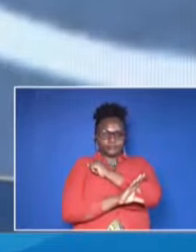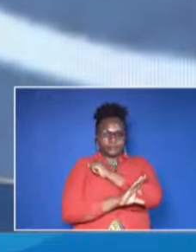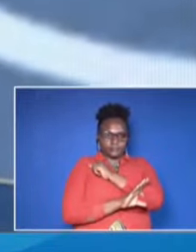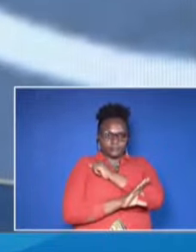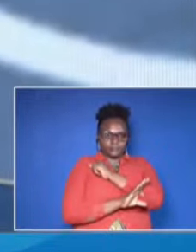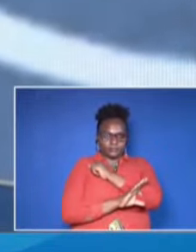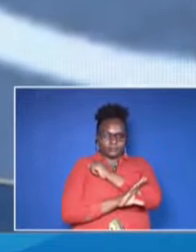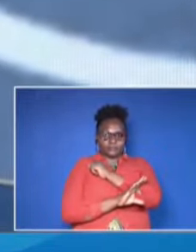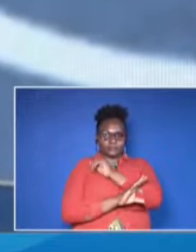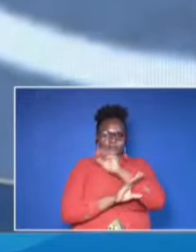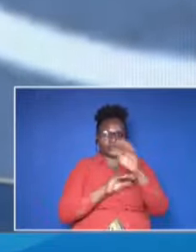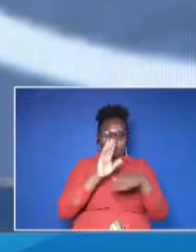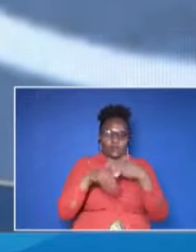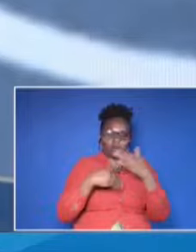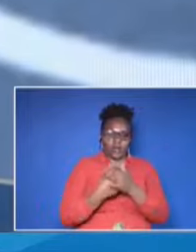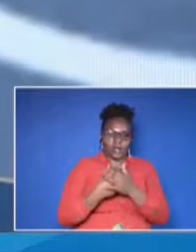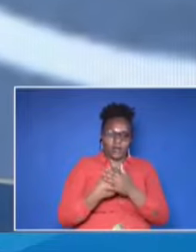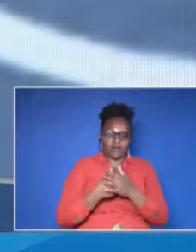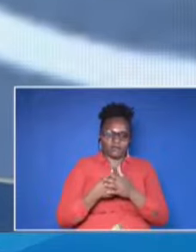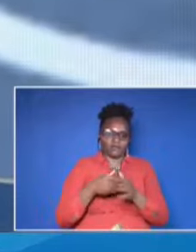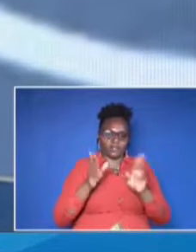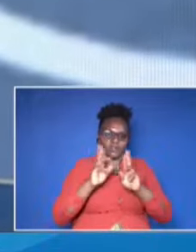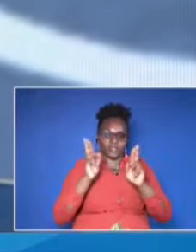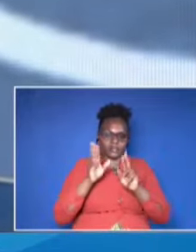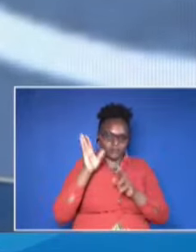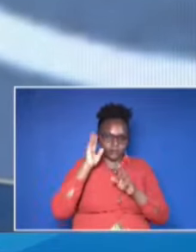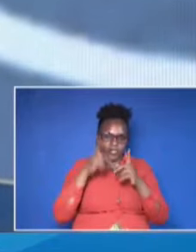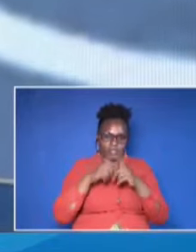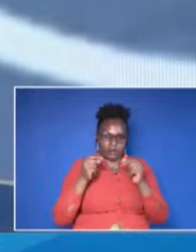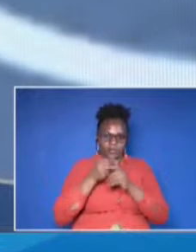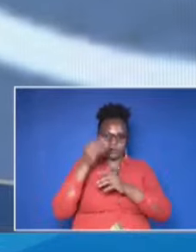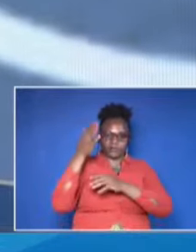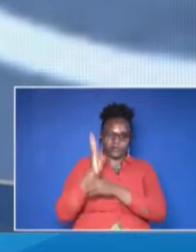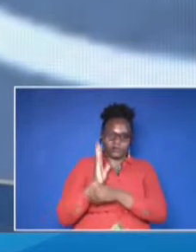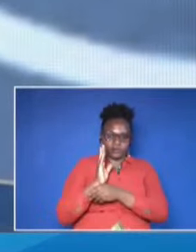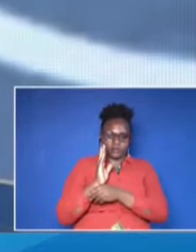countries all hungry to hear the word of